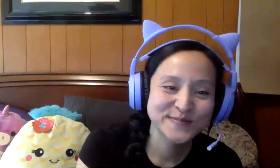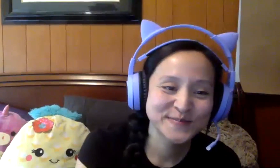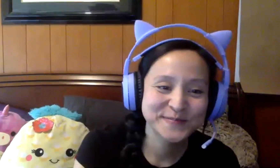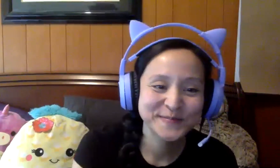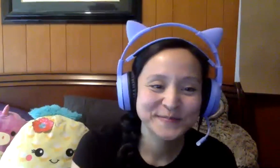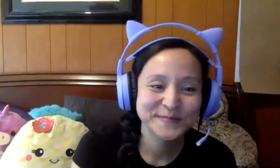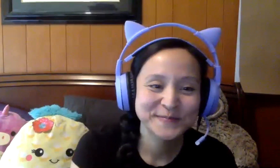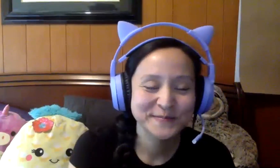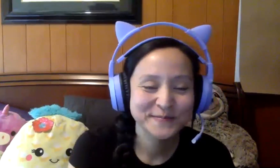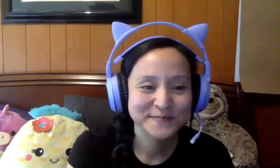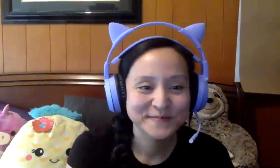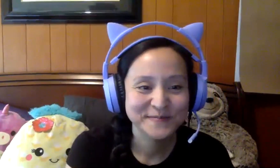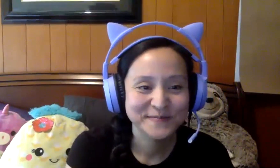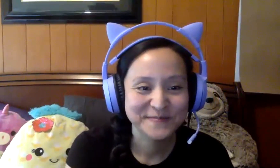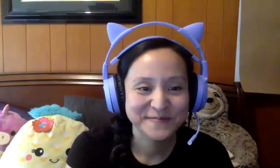Recovering addict.